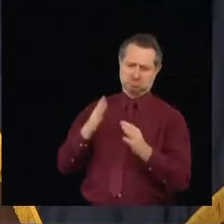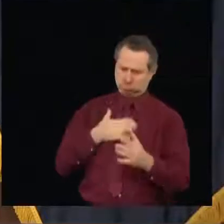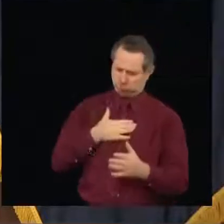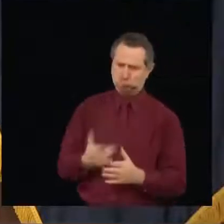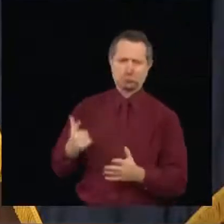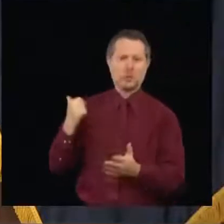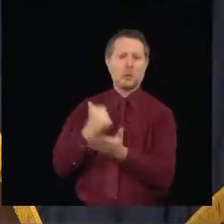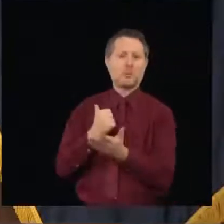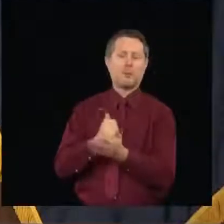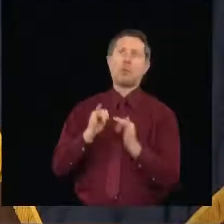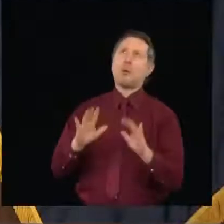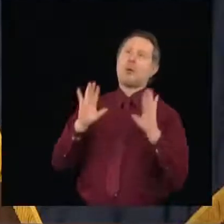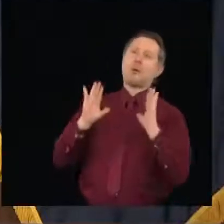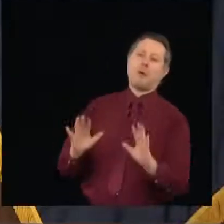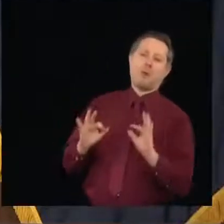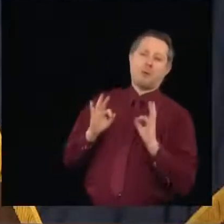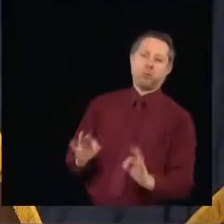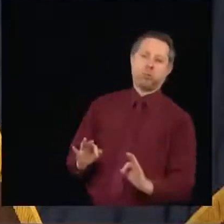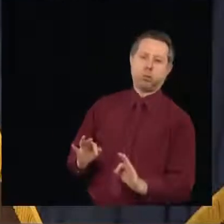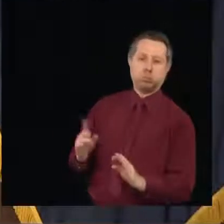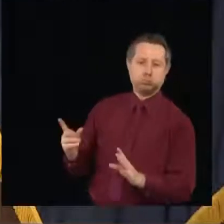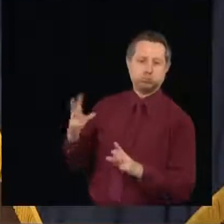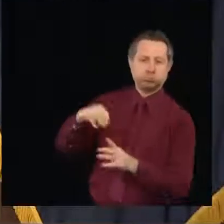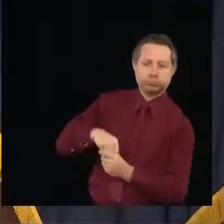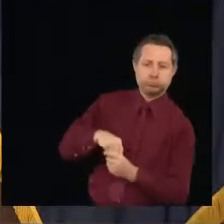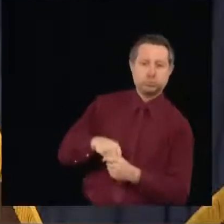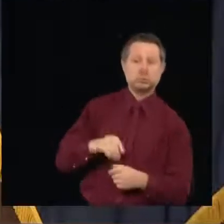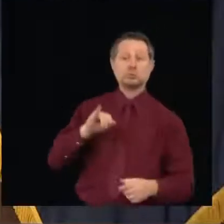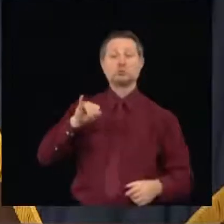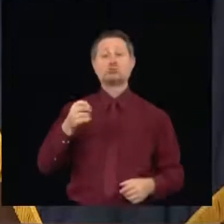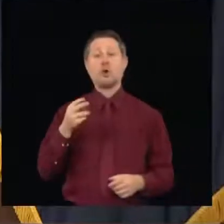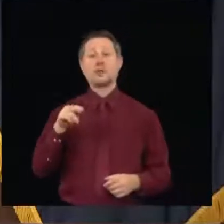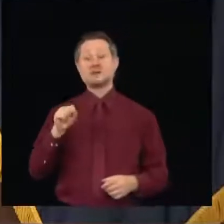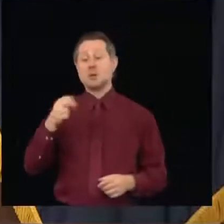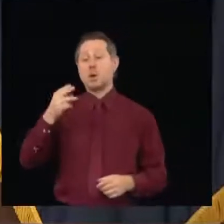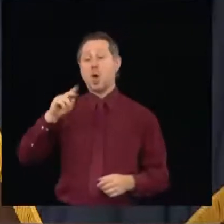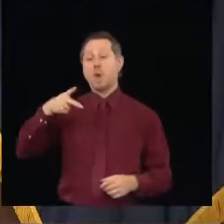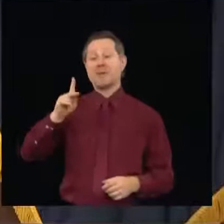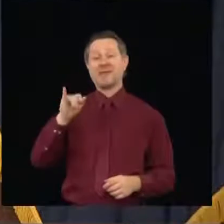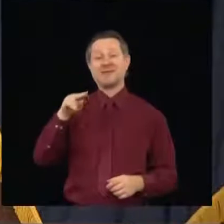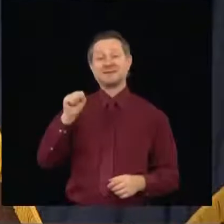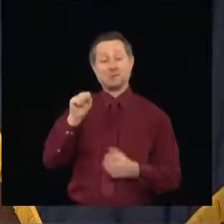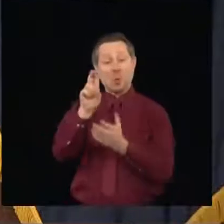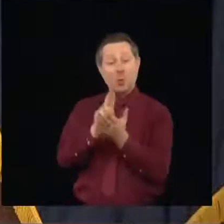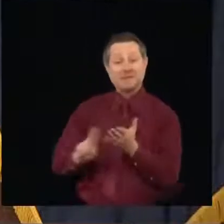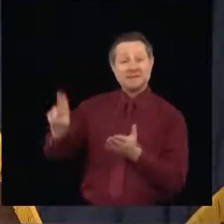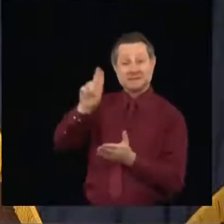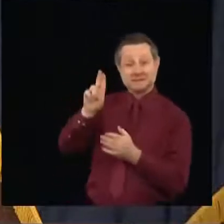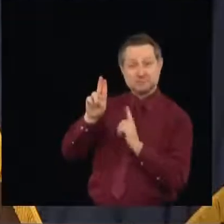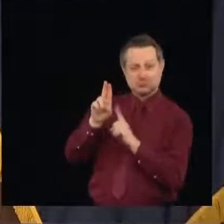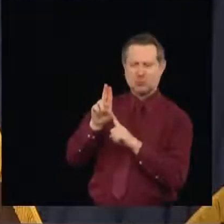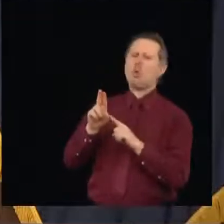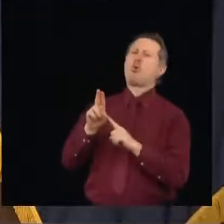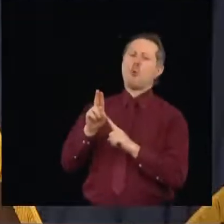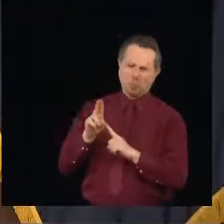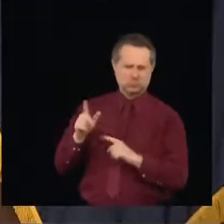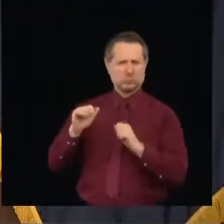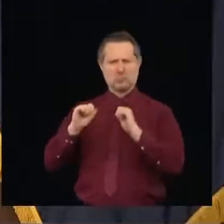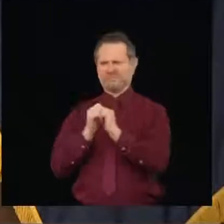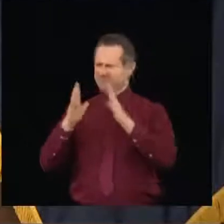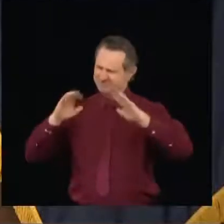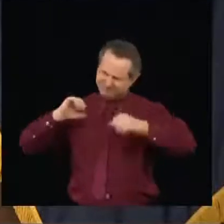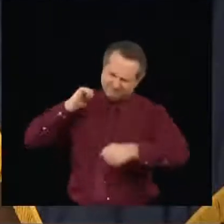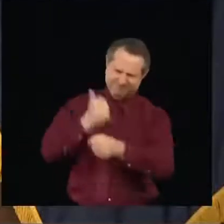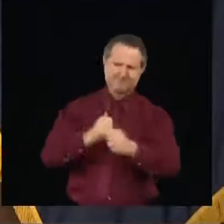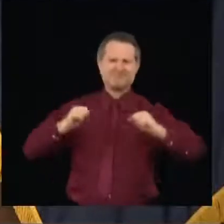Hopkins, with this group Vital Strategies, to come up with a training program, recruitment program, how does it